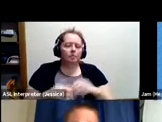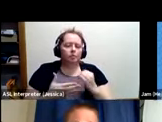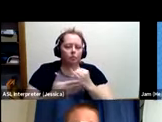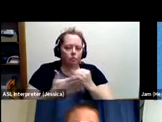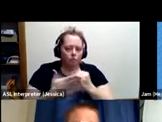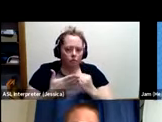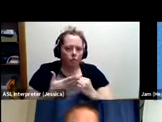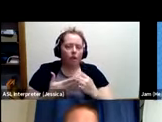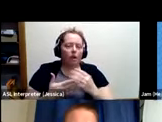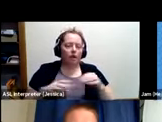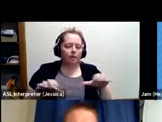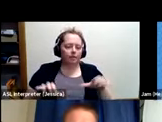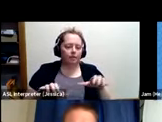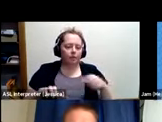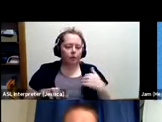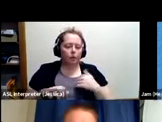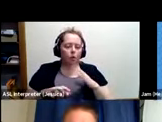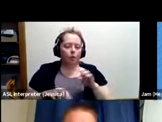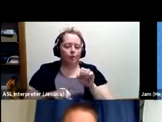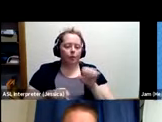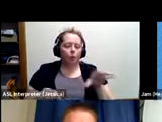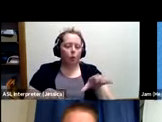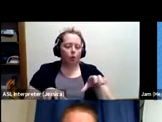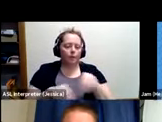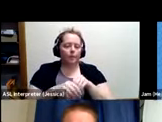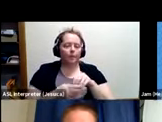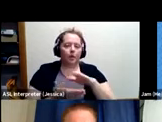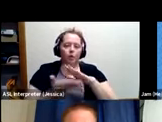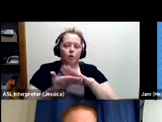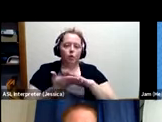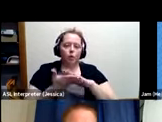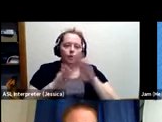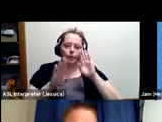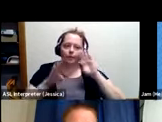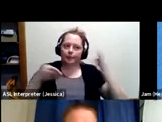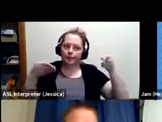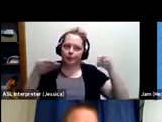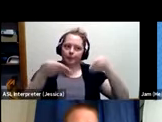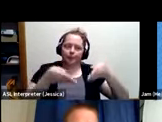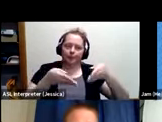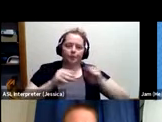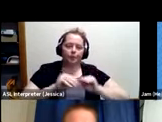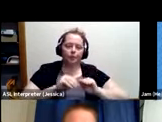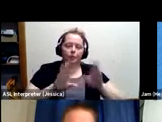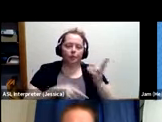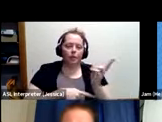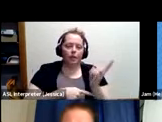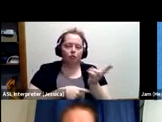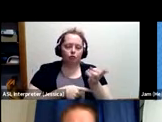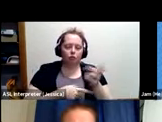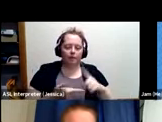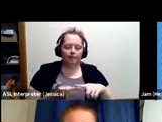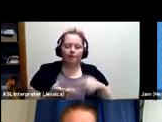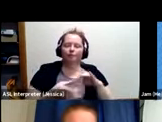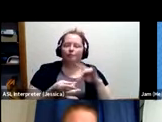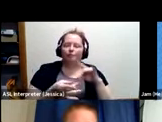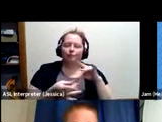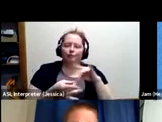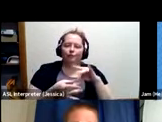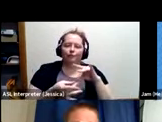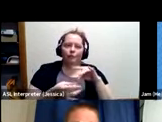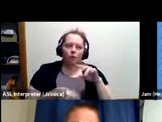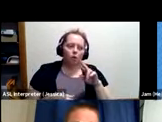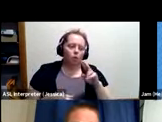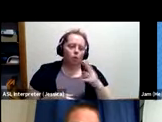do work in schools around queer history and rhetoric and protest language and things like that.